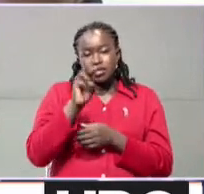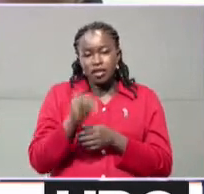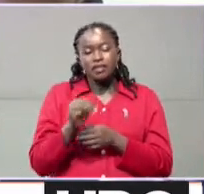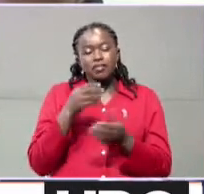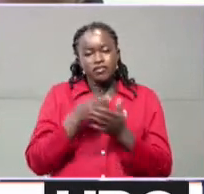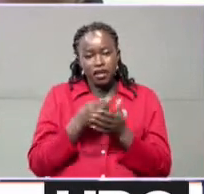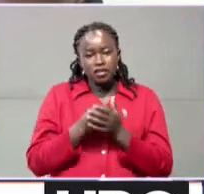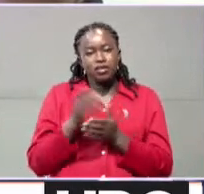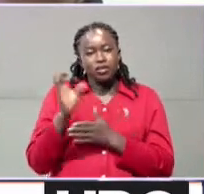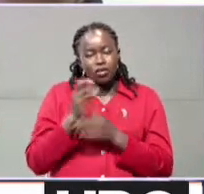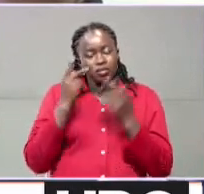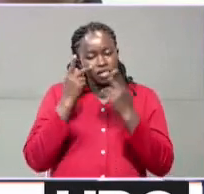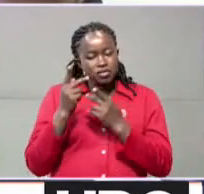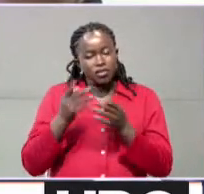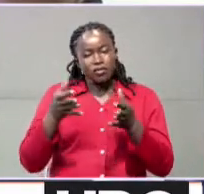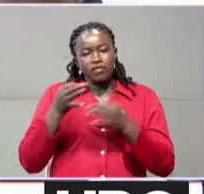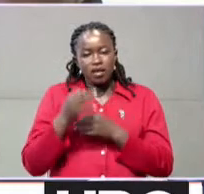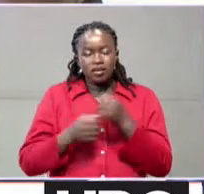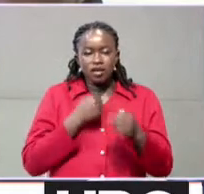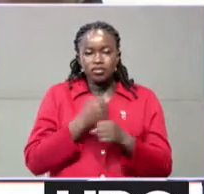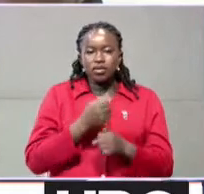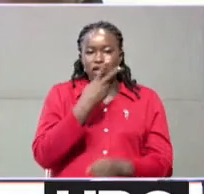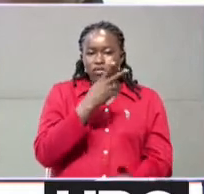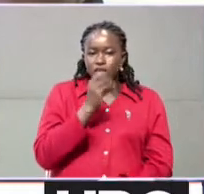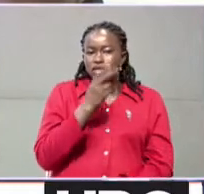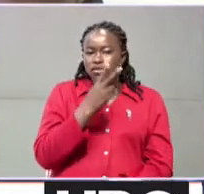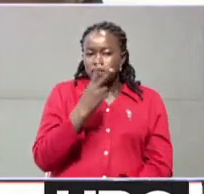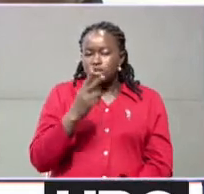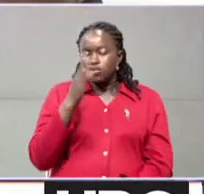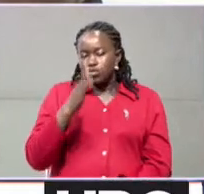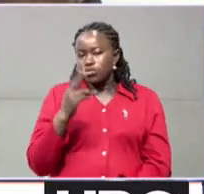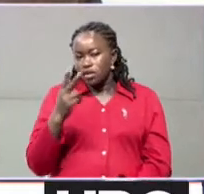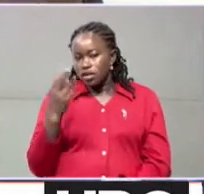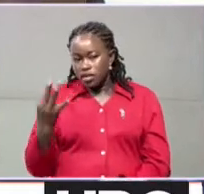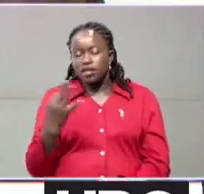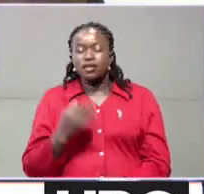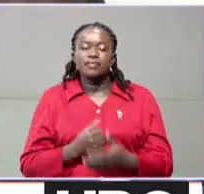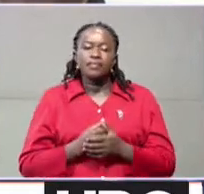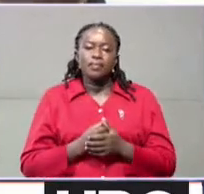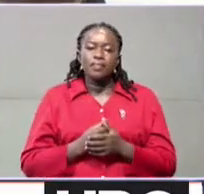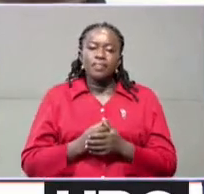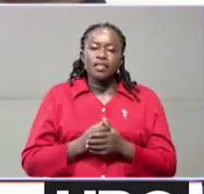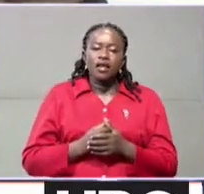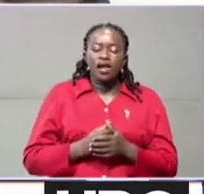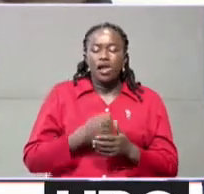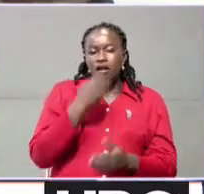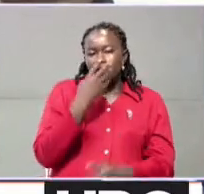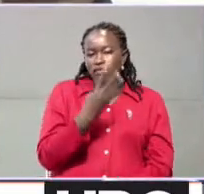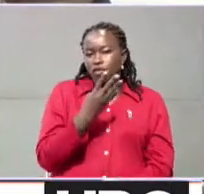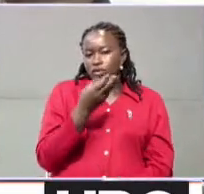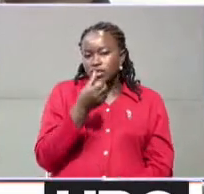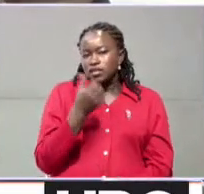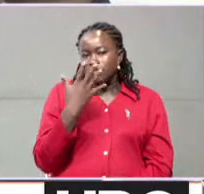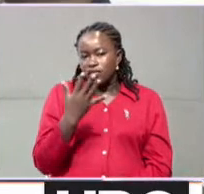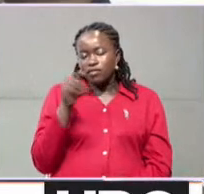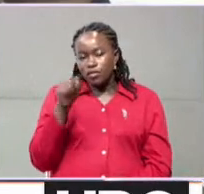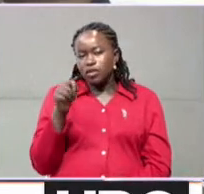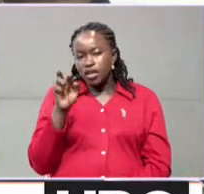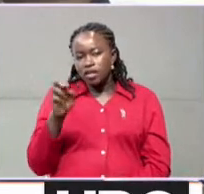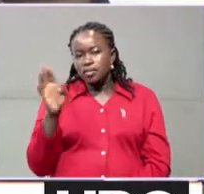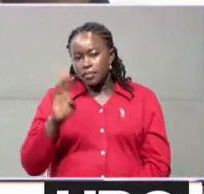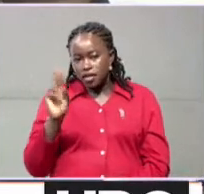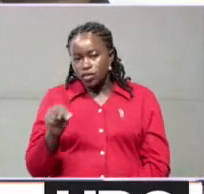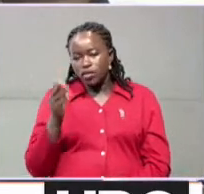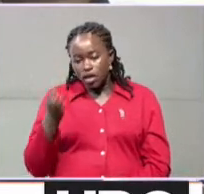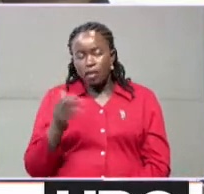observed in financial year 2022-2023 ceilings 465.48 billion